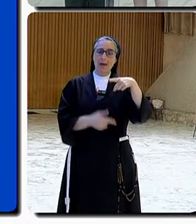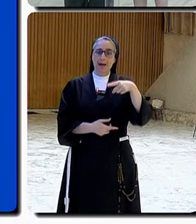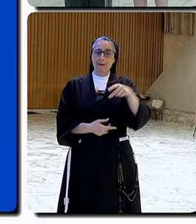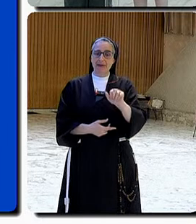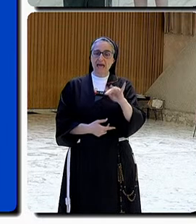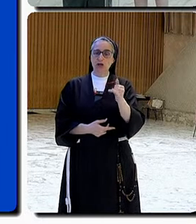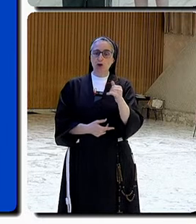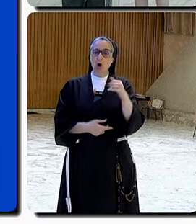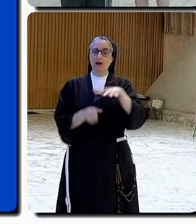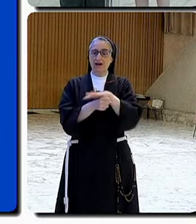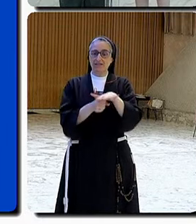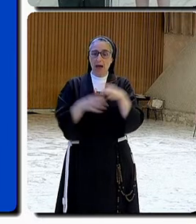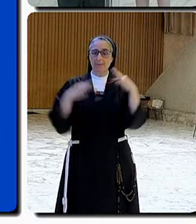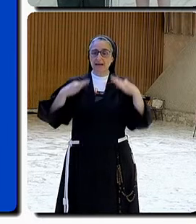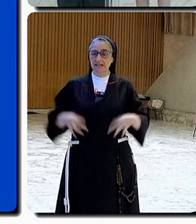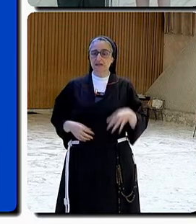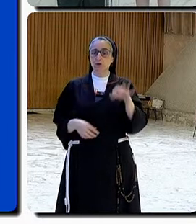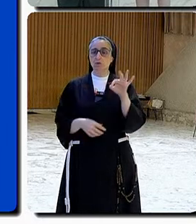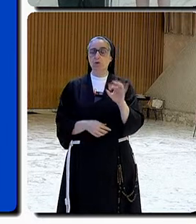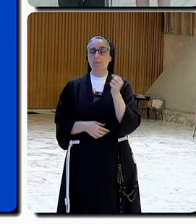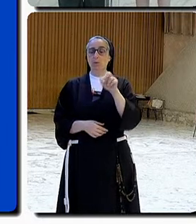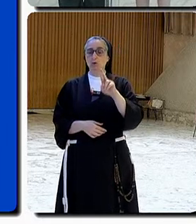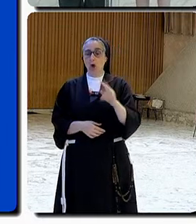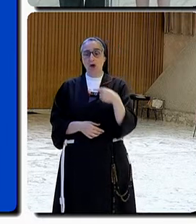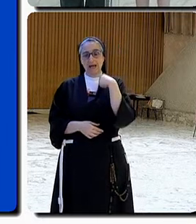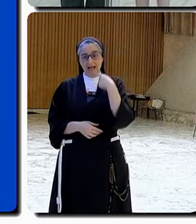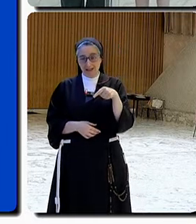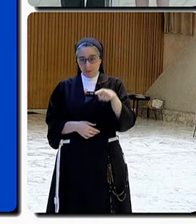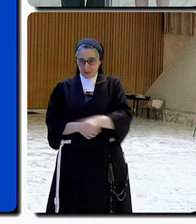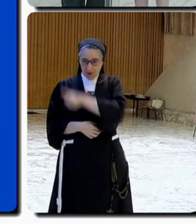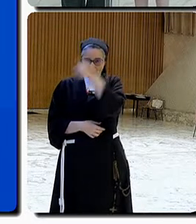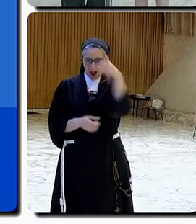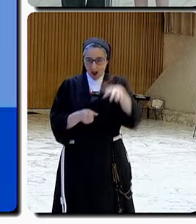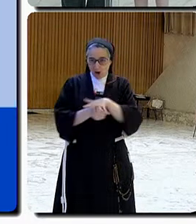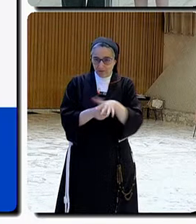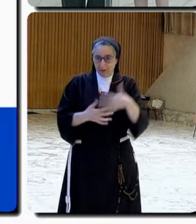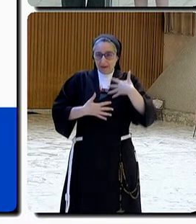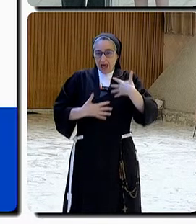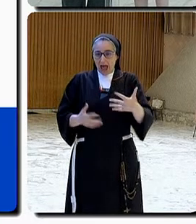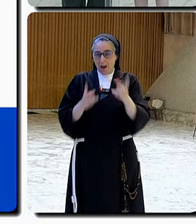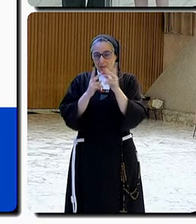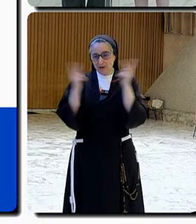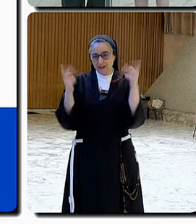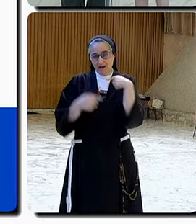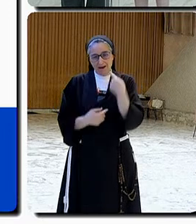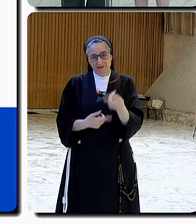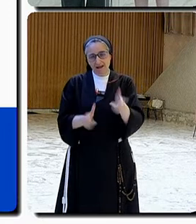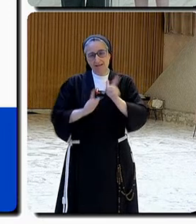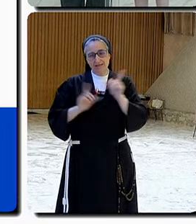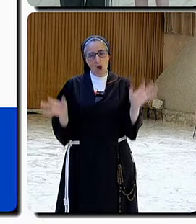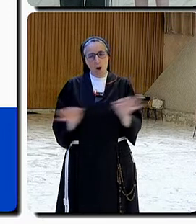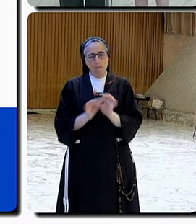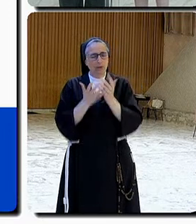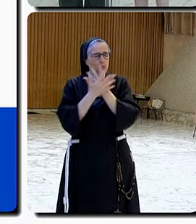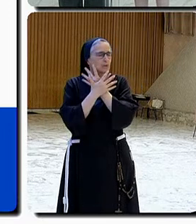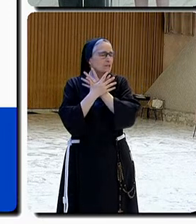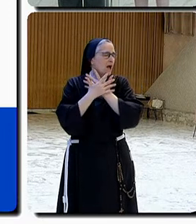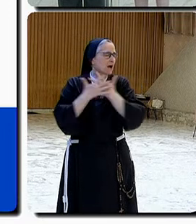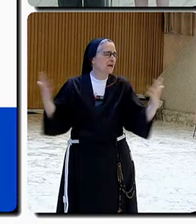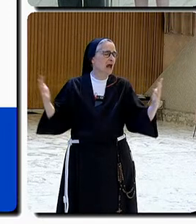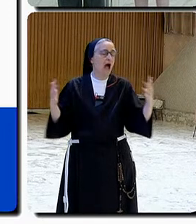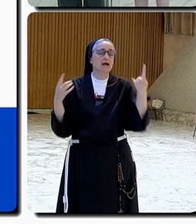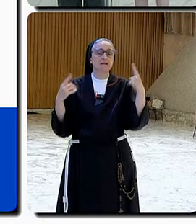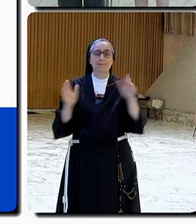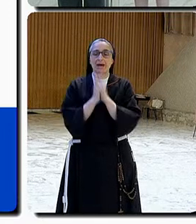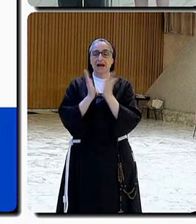PeytonFamilyInstitute.org. In conclusion, we believe that the year of Amoris Laetitia Family has created a historic opportunity to renew the entire church by helping the hierarchical